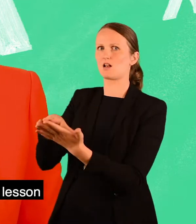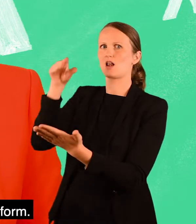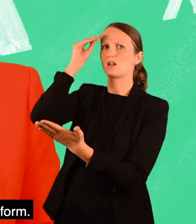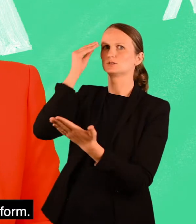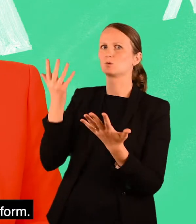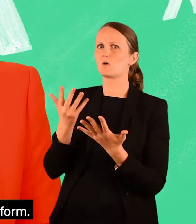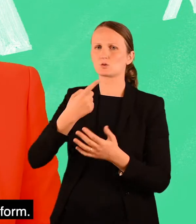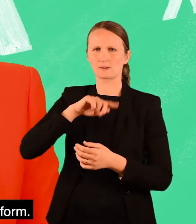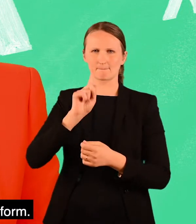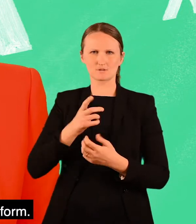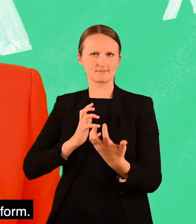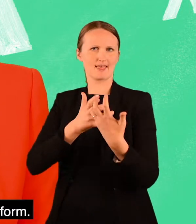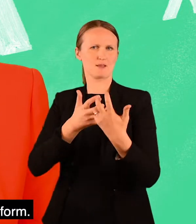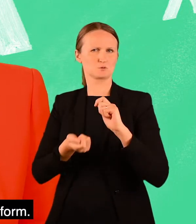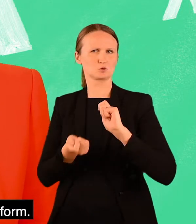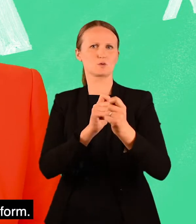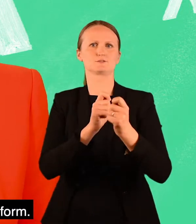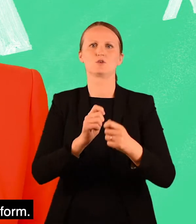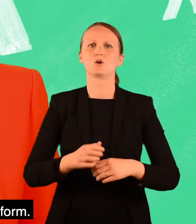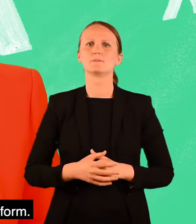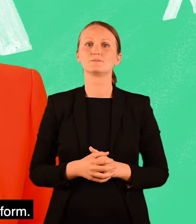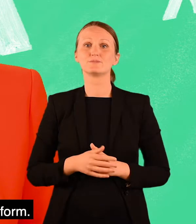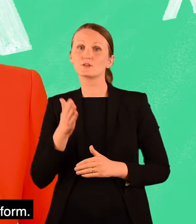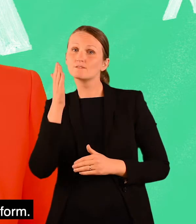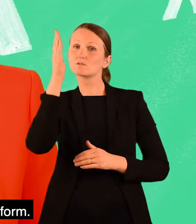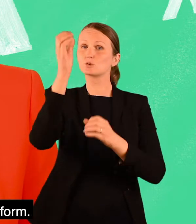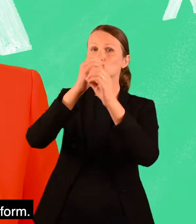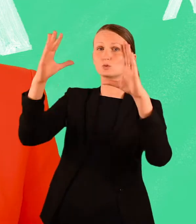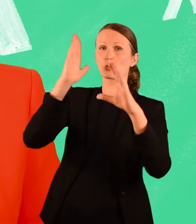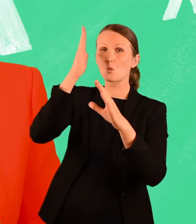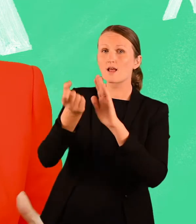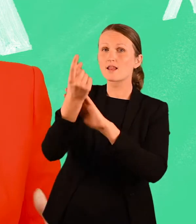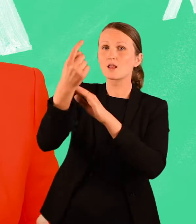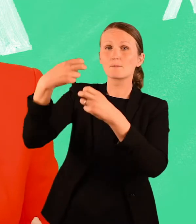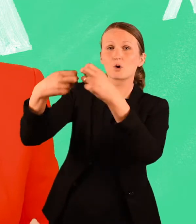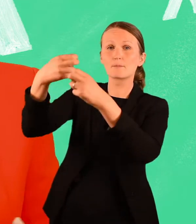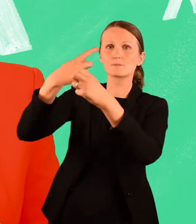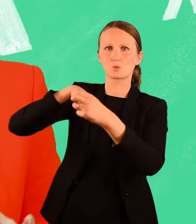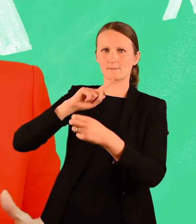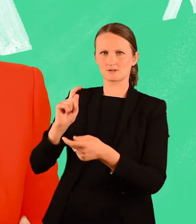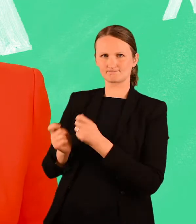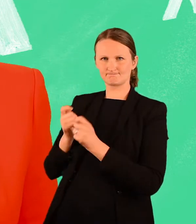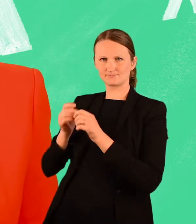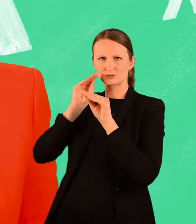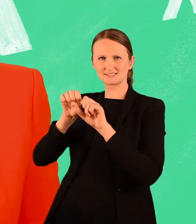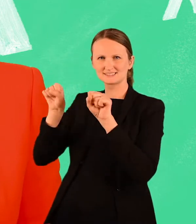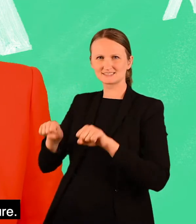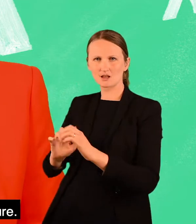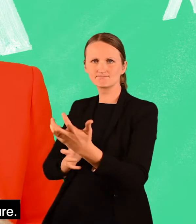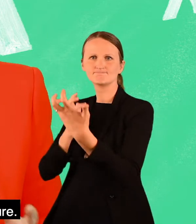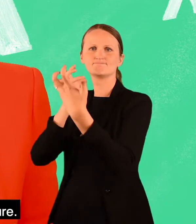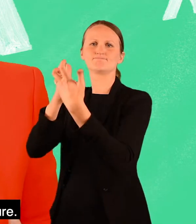pandemic, the urgent need to adapt and transform. Problems of the future need education